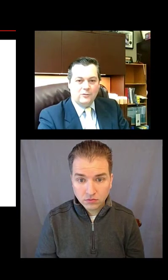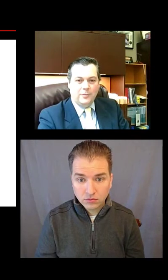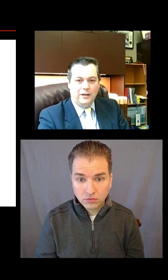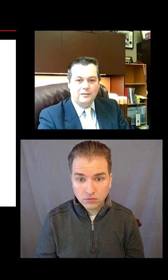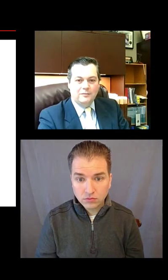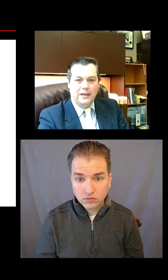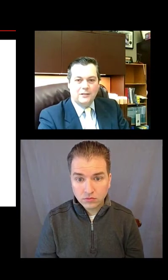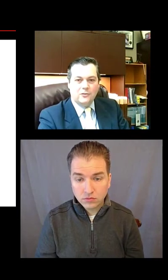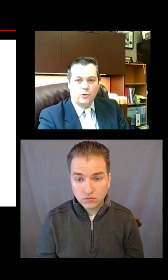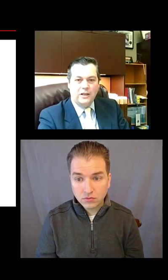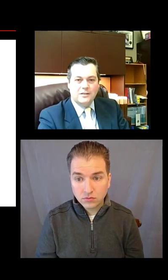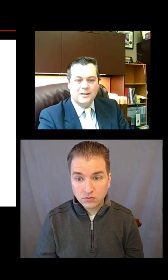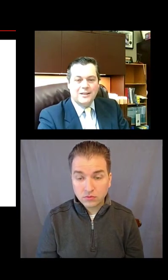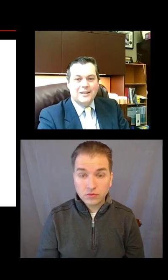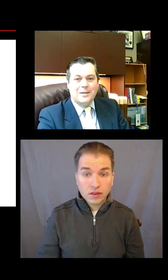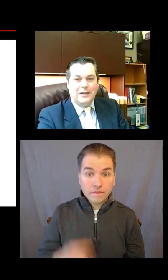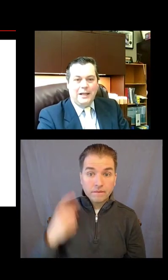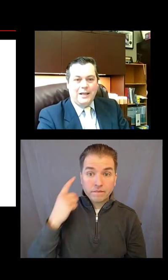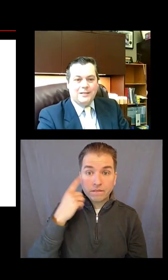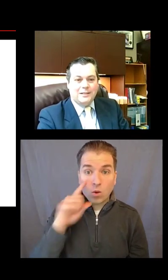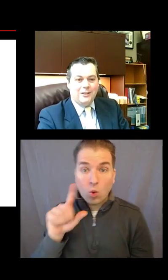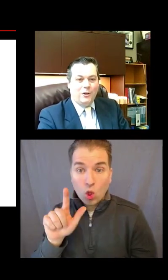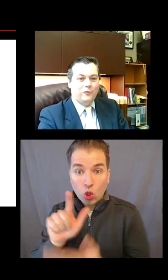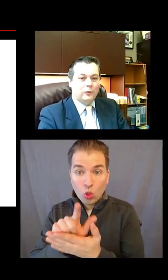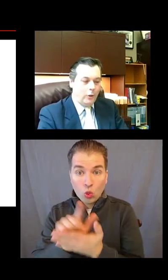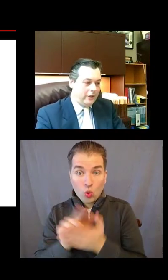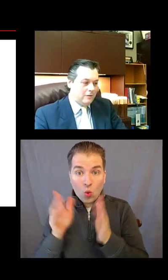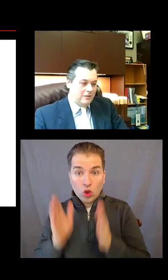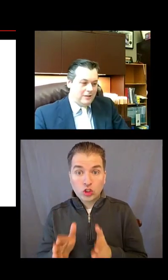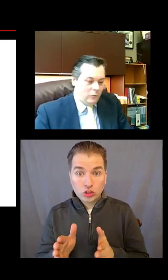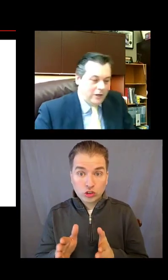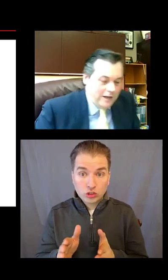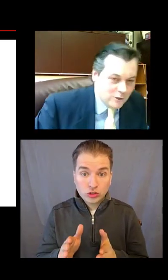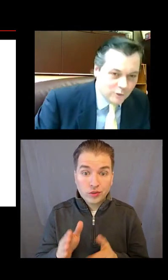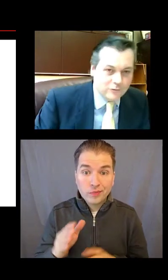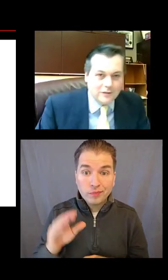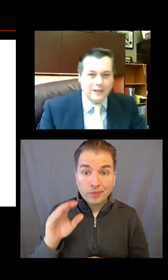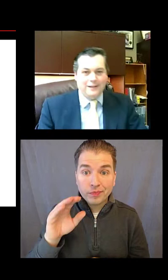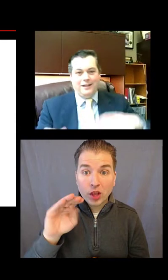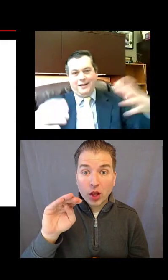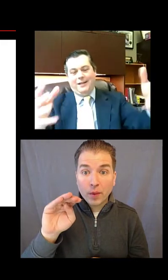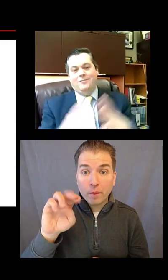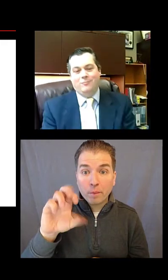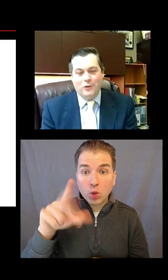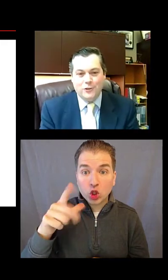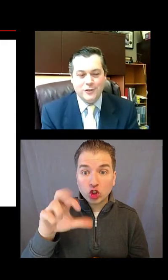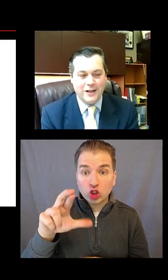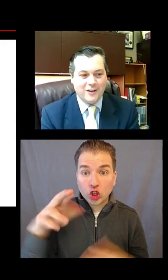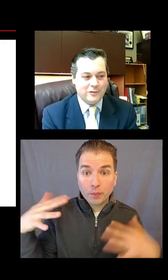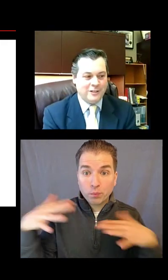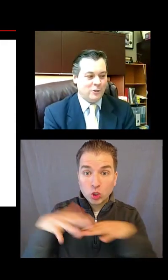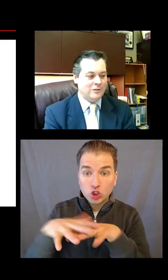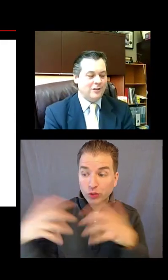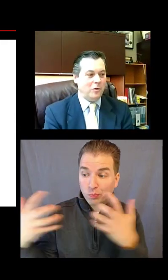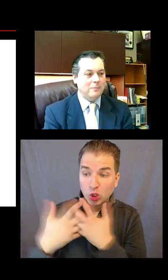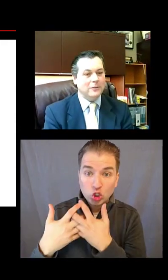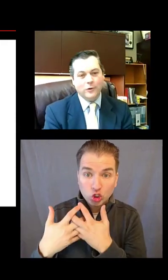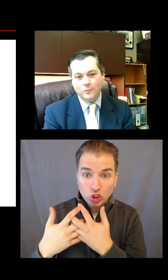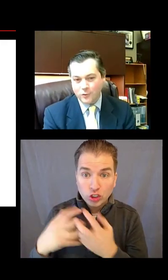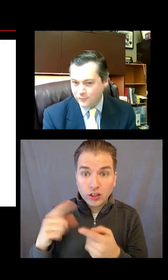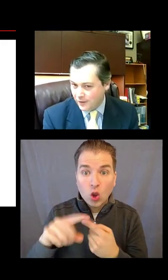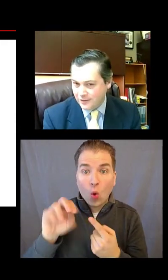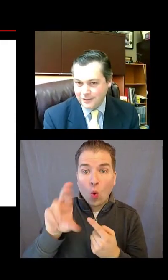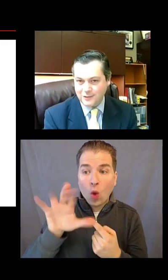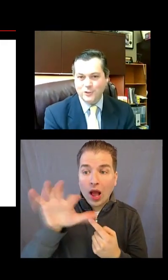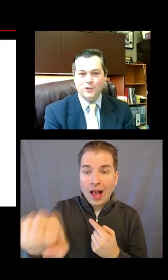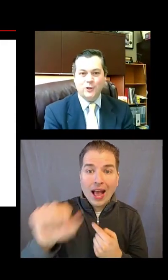So we'll let everybody make their choice. But I guess, for lawyers and what I do, mergers and acquisitions are probably one of